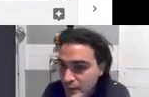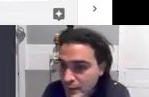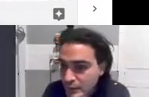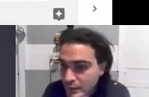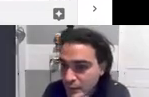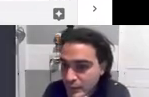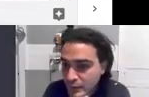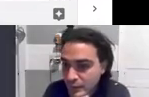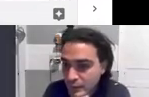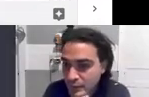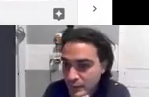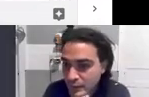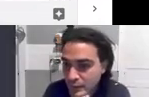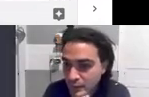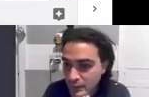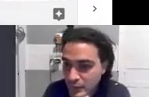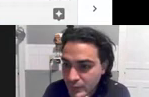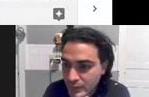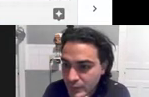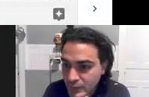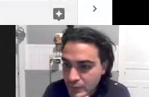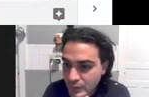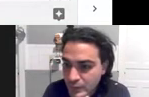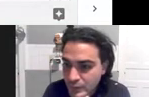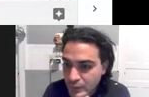It is kind of duplicative, possibly.